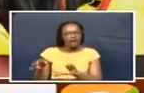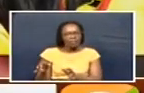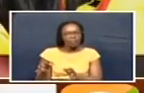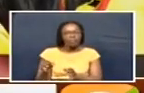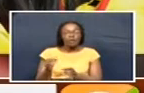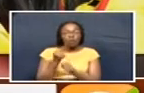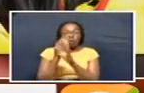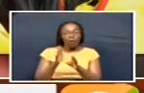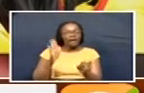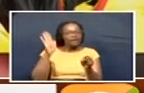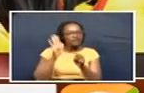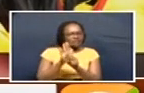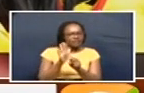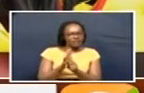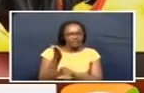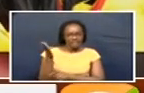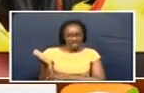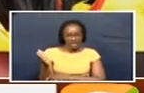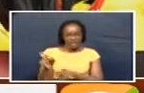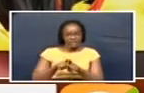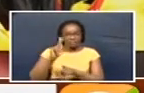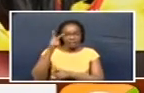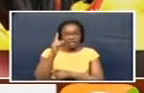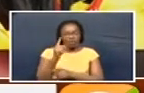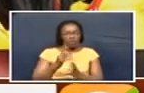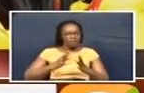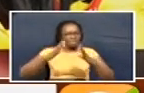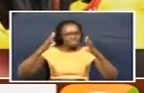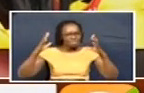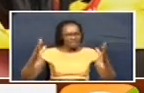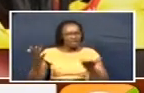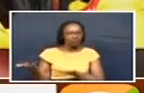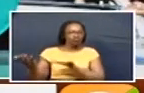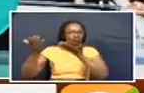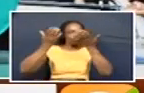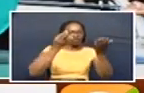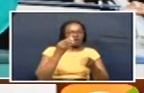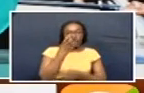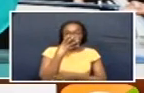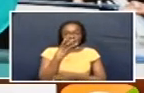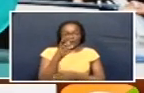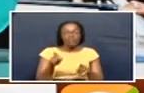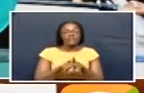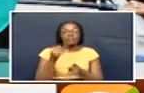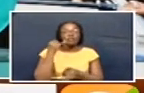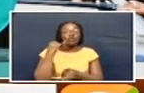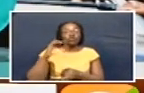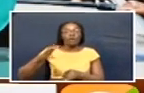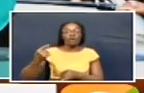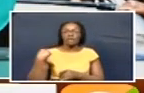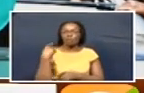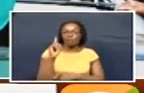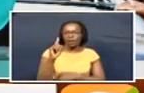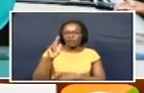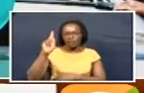there, a lot of, Kenya is one of the biggest exporters of flowers, and actually Nakuru County I think is number one in Kenya.